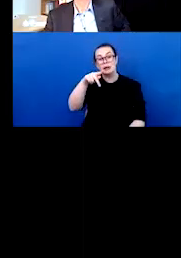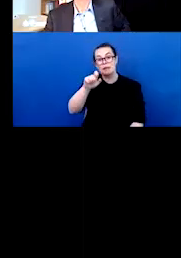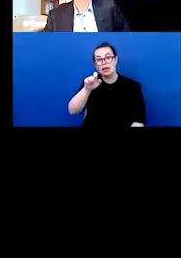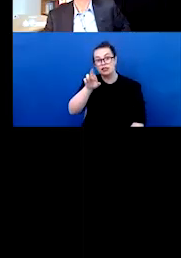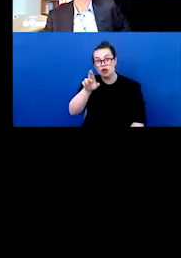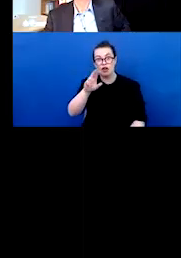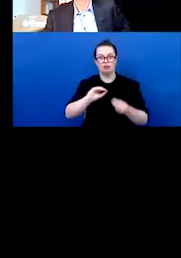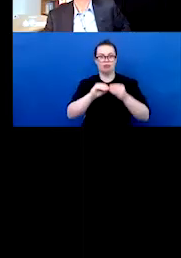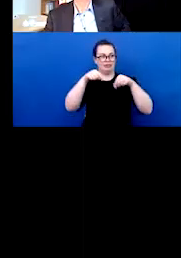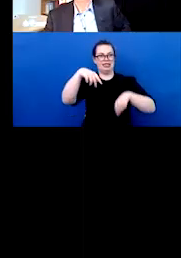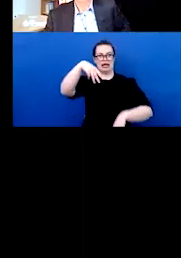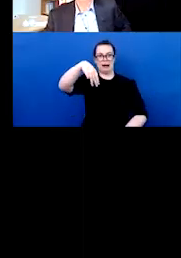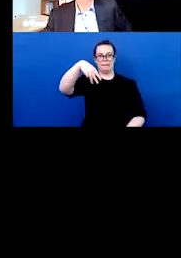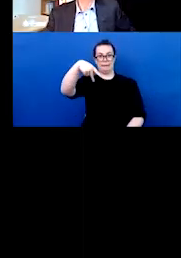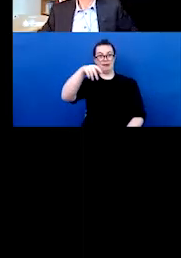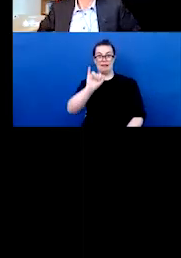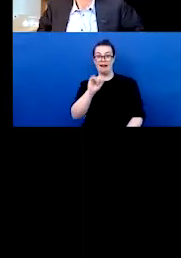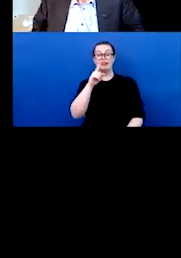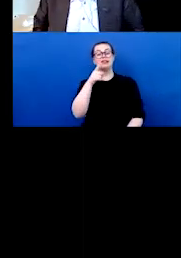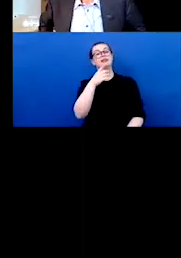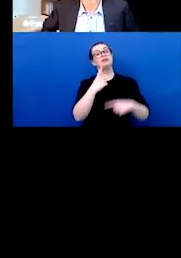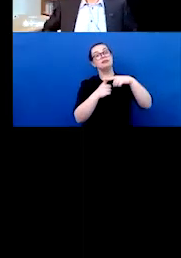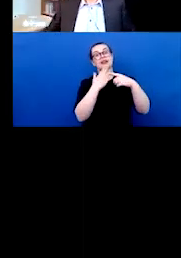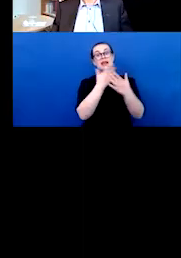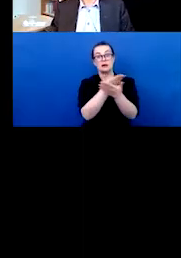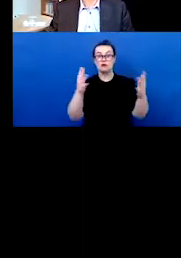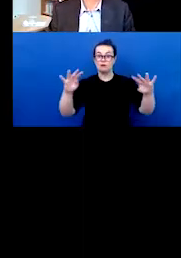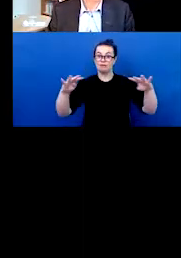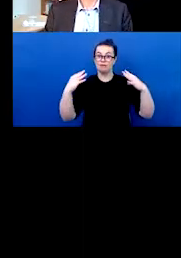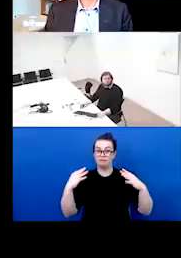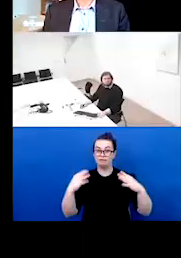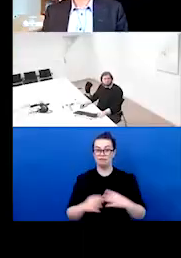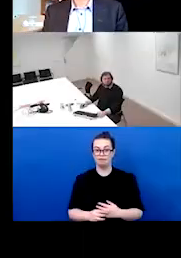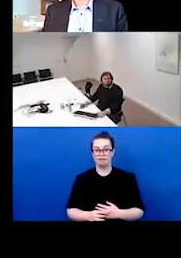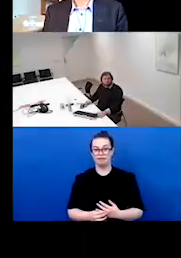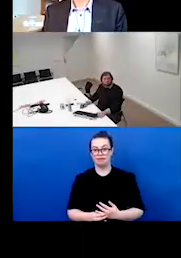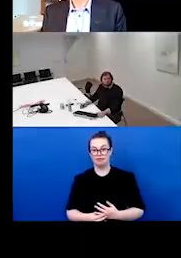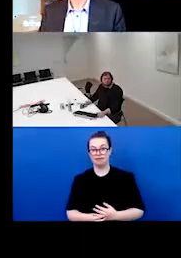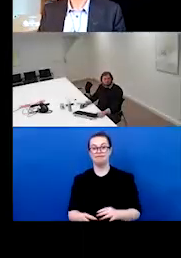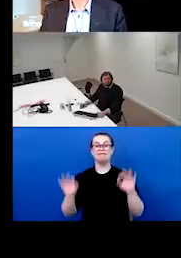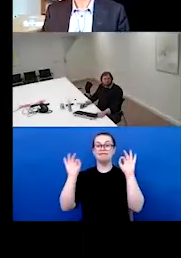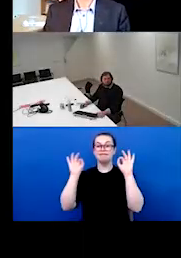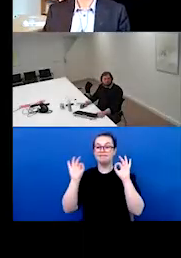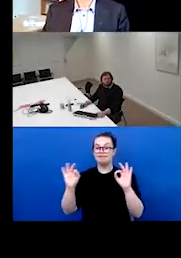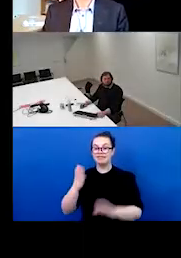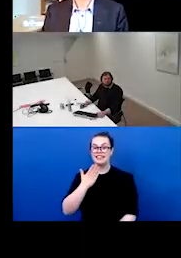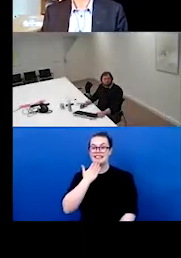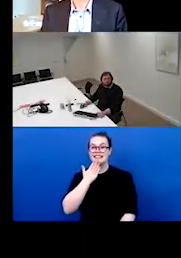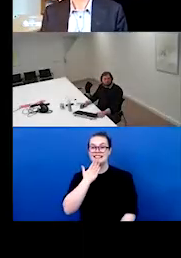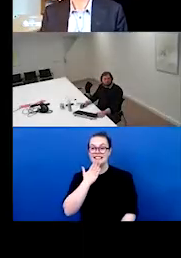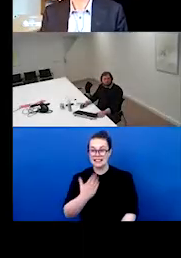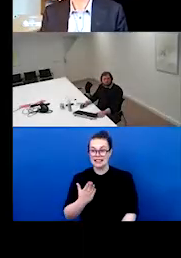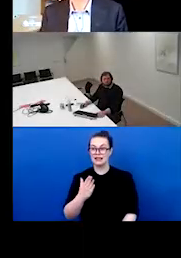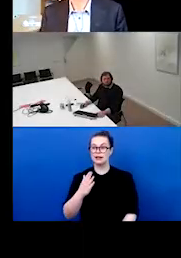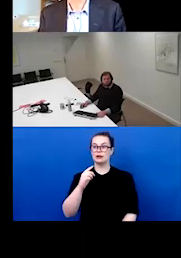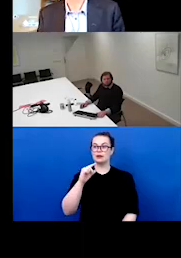and thank you all for your attention. Okay, thank you very much, Josue, for a very clear